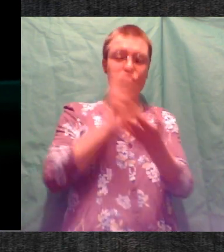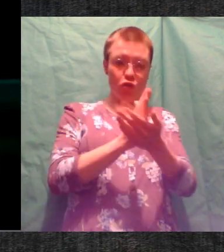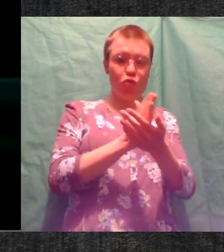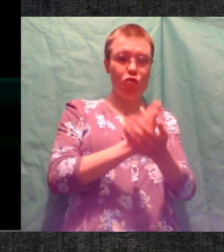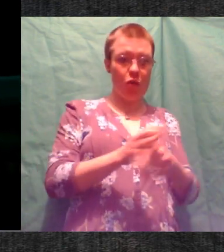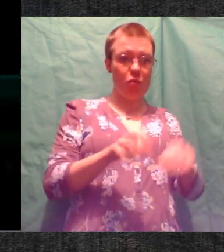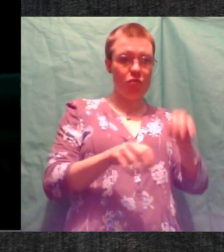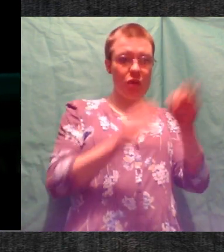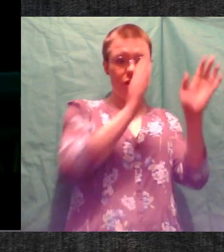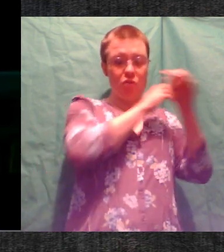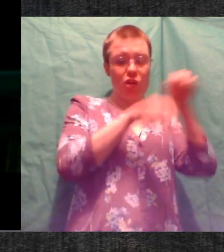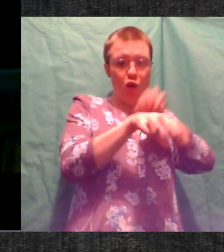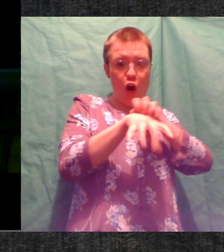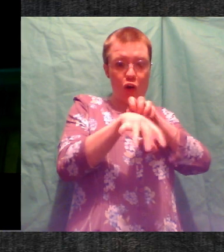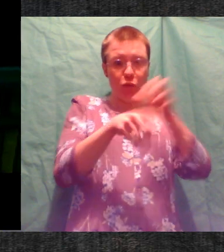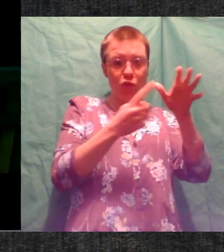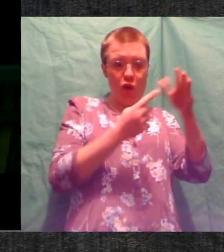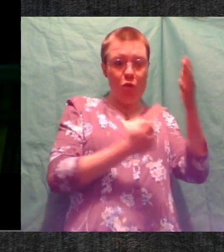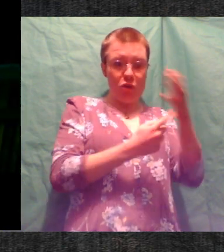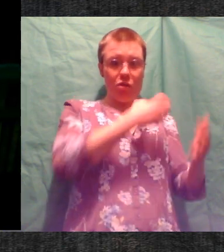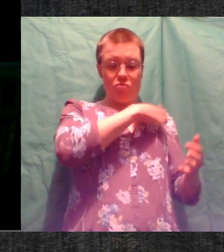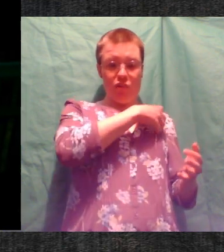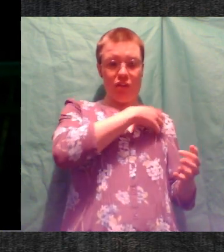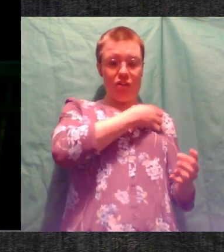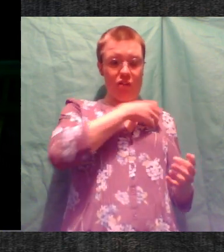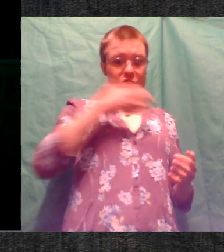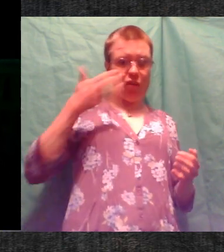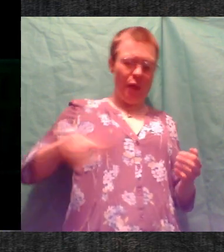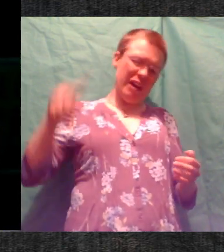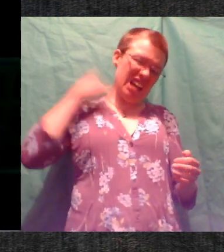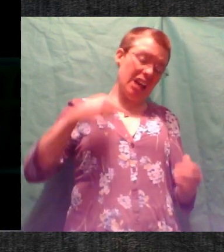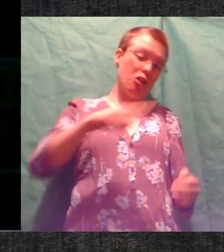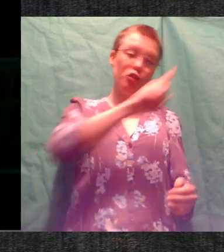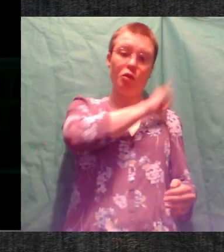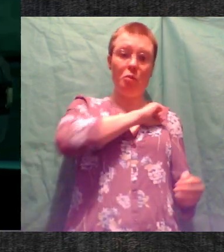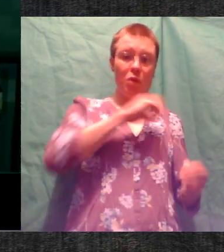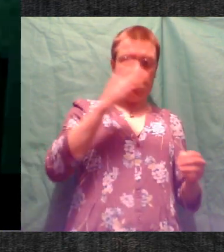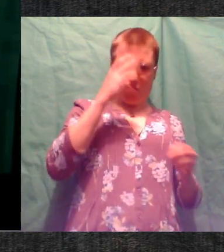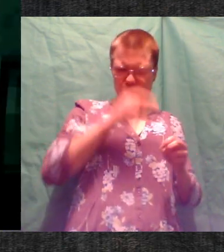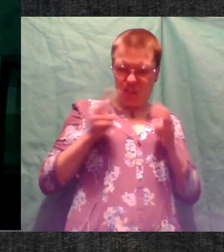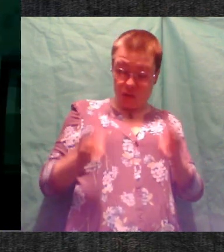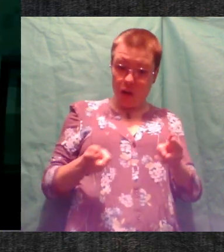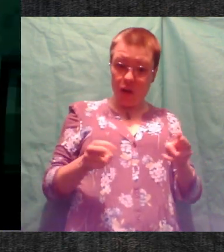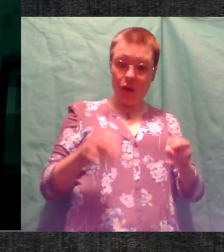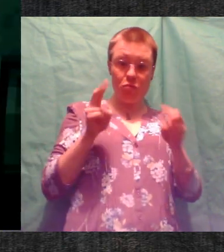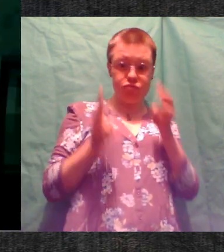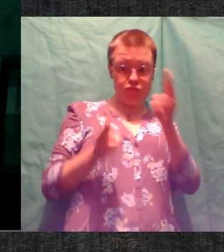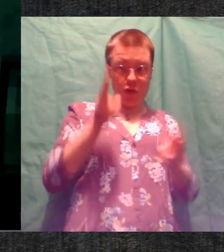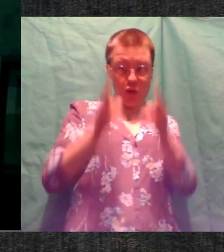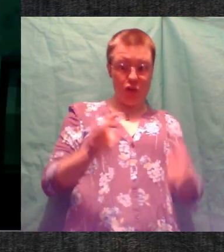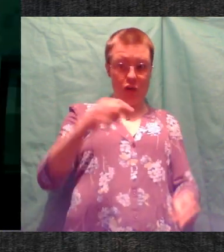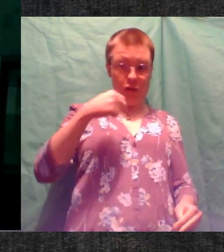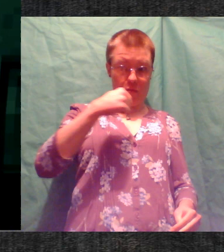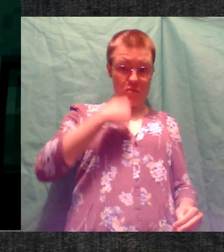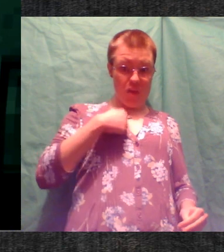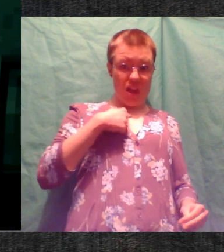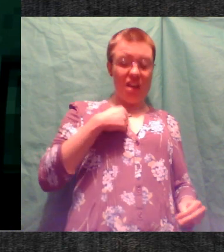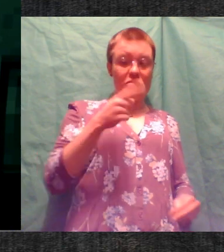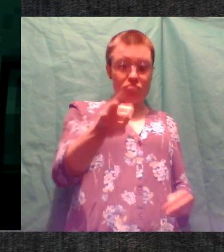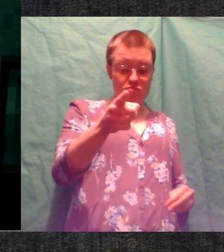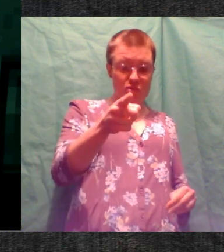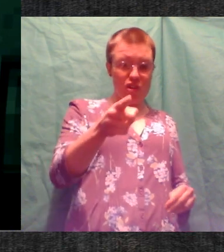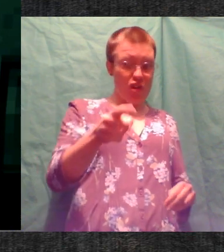were killed by Fox Dye, but Ocelot, myself, and you, the carrier, were apparently